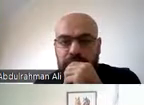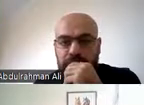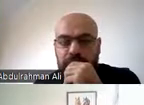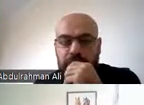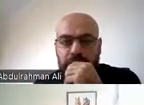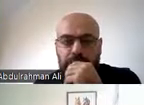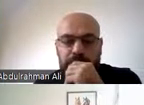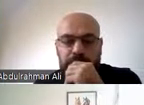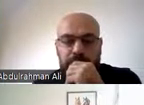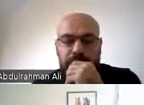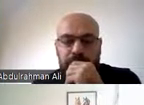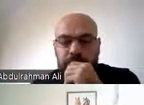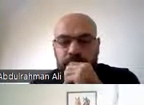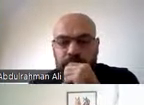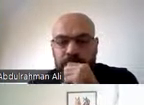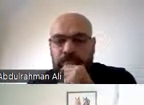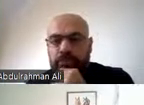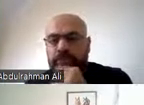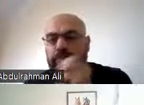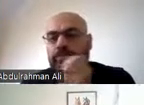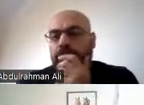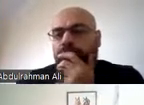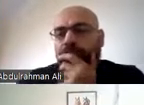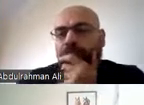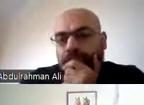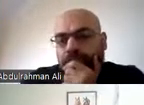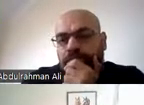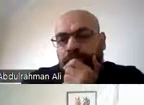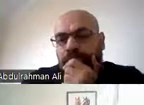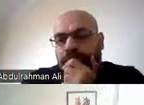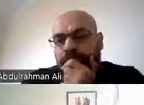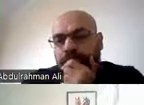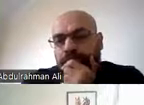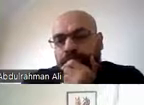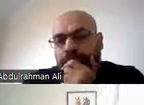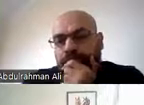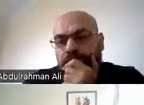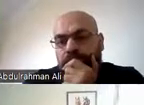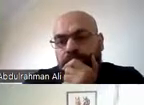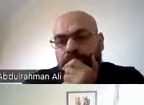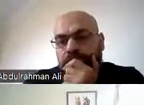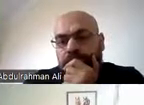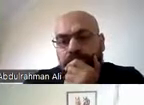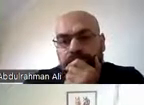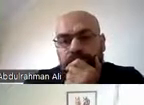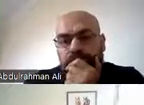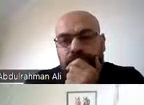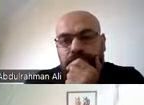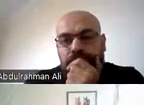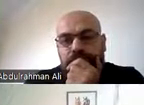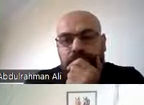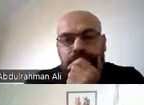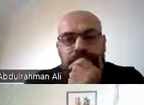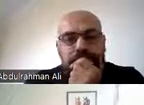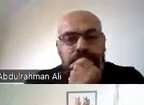a walk that was led by the Scottish Wildlife Trust. And we also, the picture at the top right, that's from the Burns